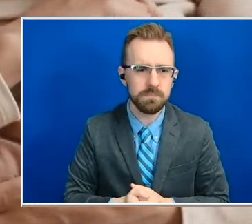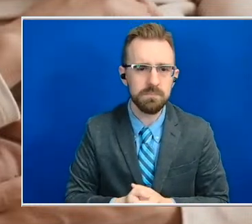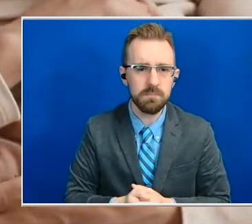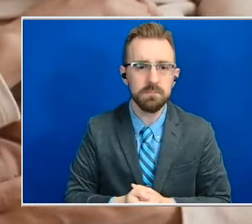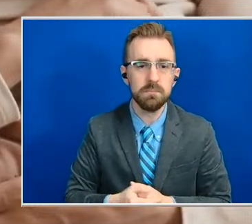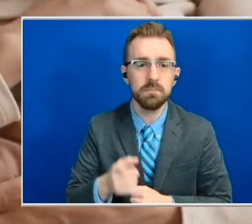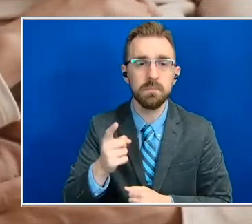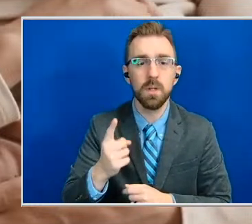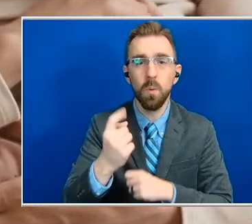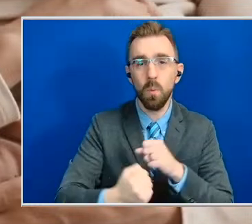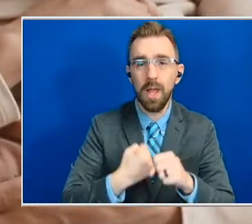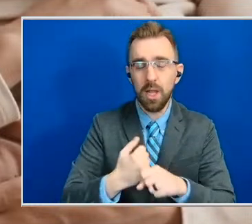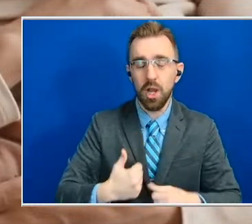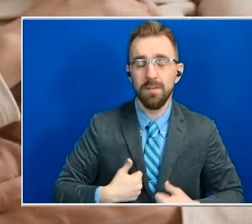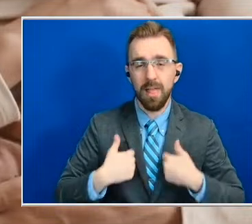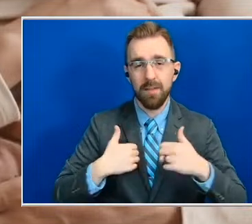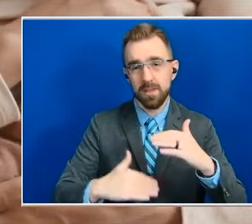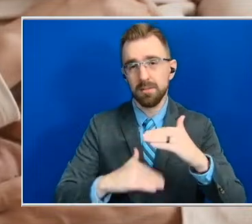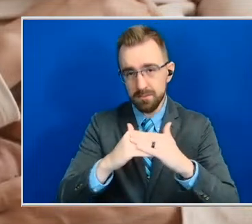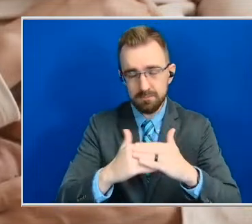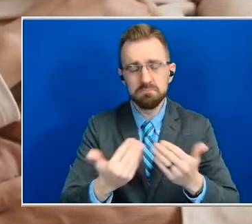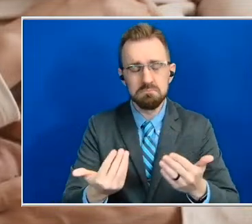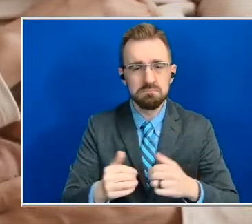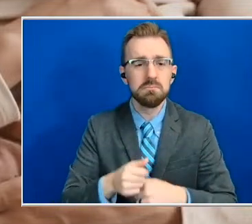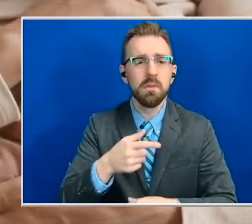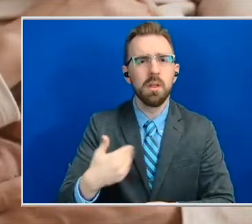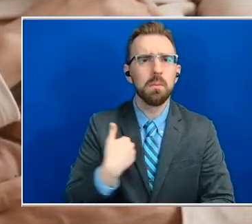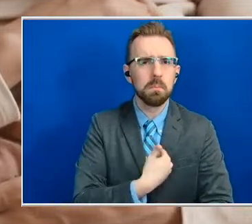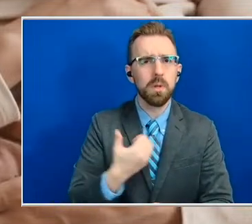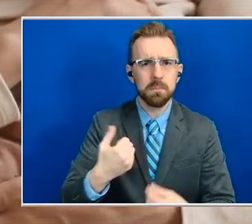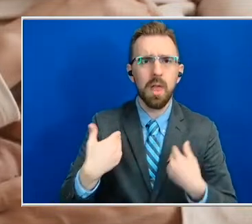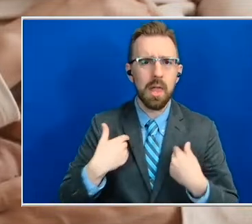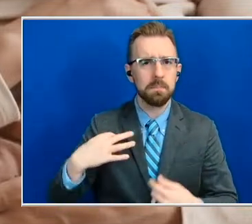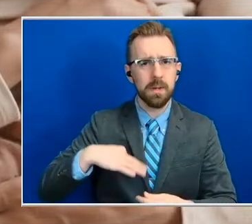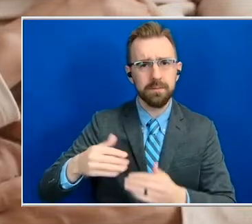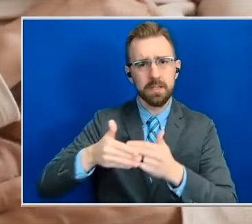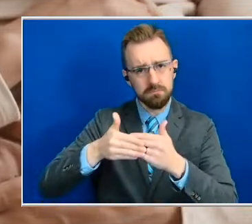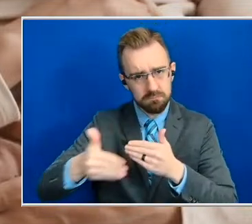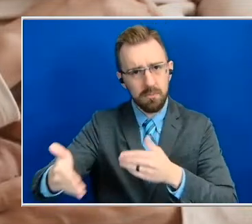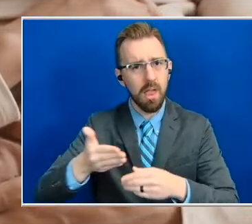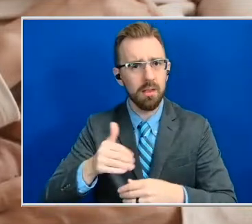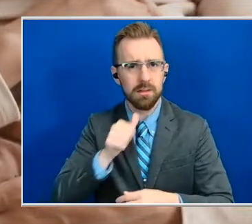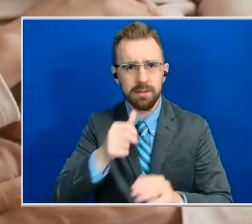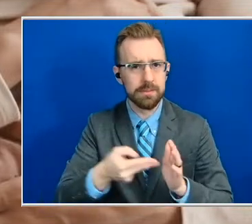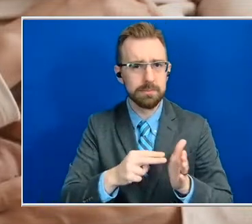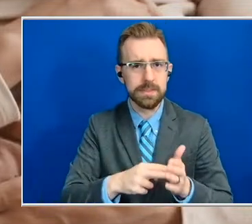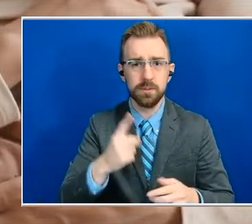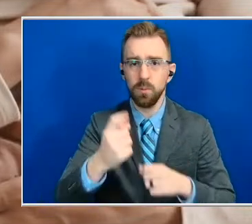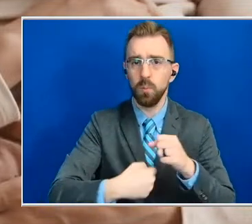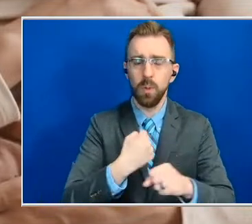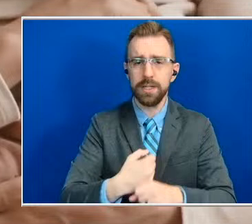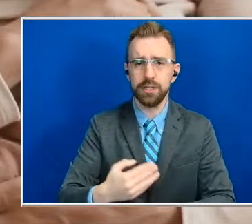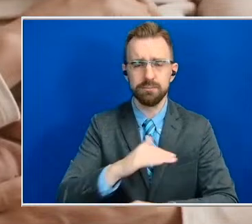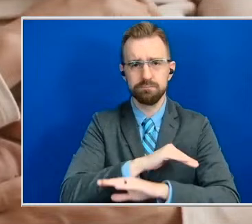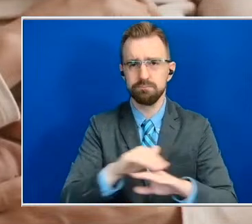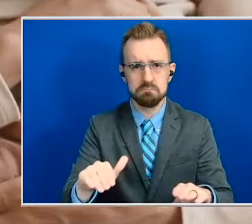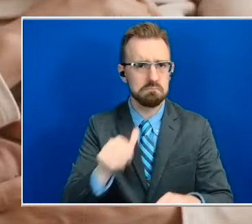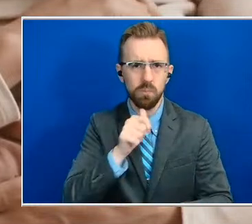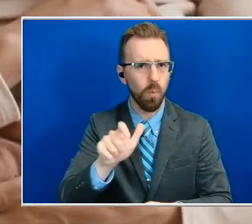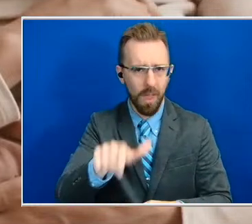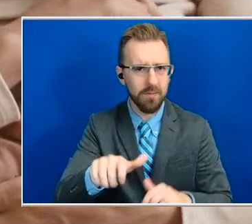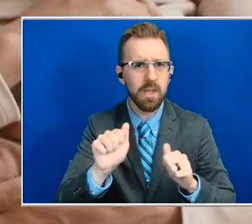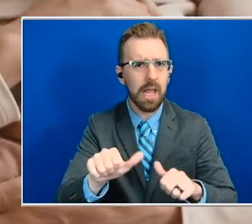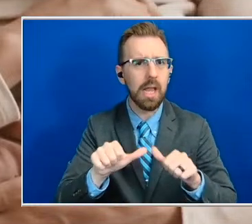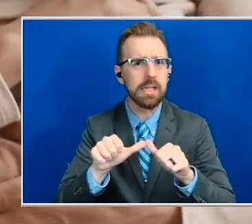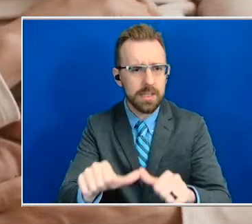life. Now, breast milk does have benefits after 1 year of life too. It doesn't stop being beneficial at 1 year of life. So the AAFP, the